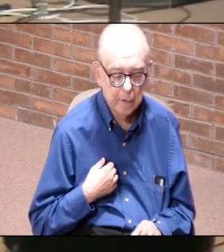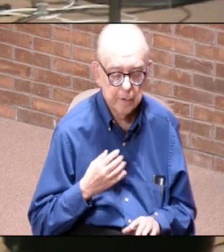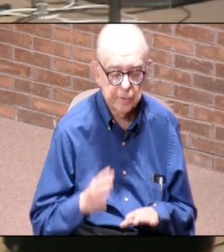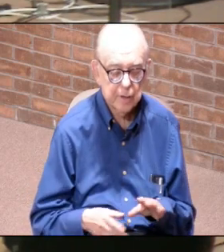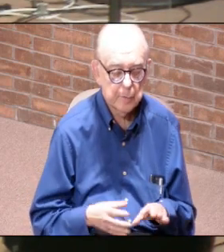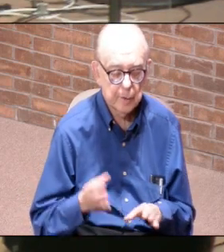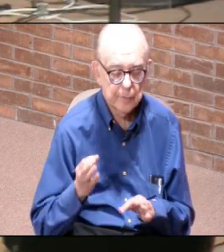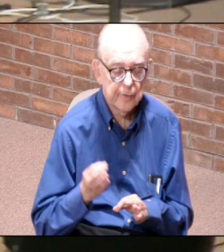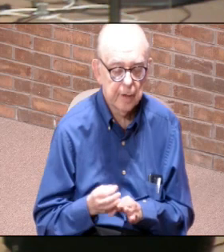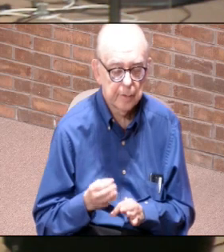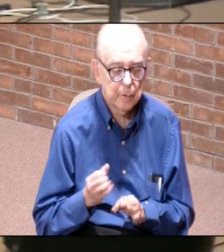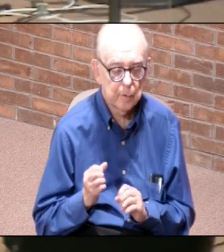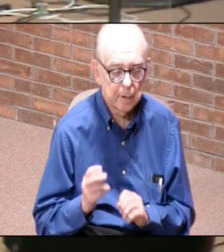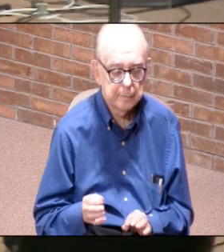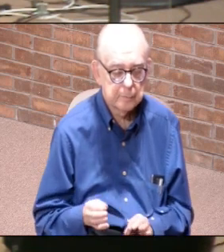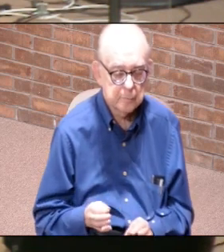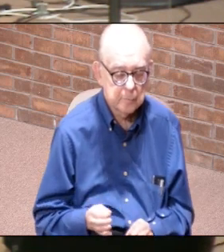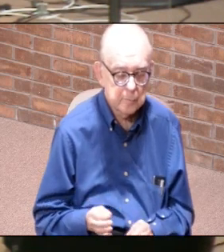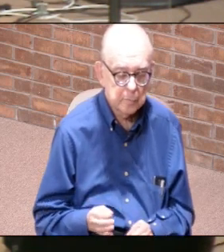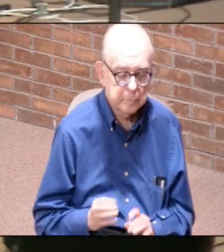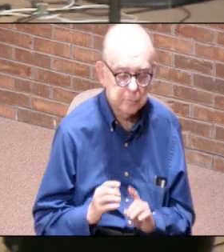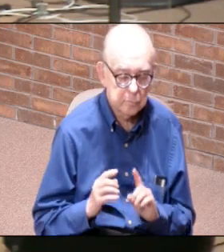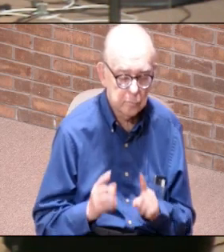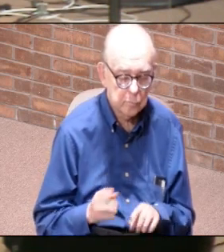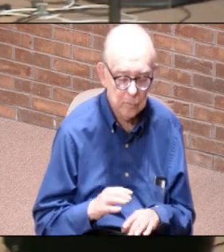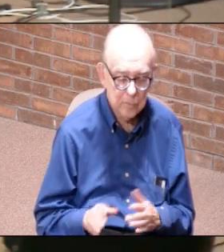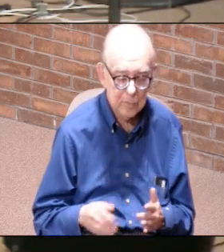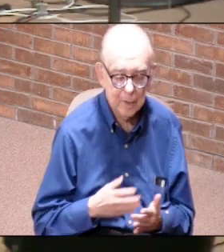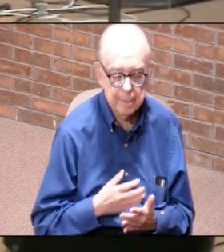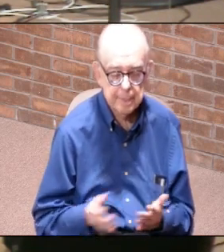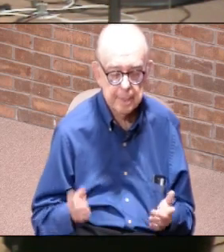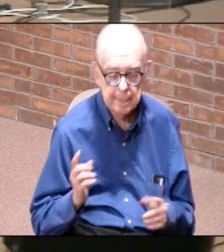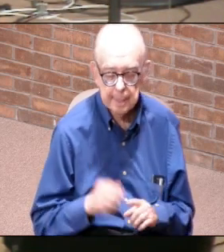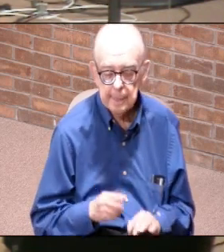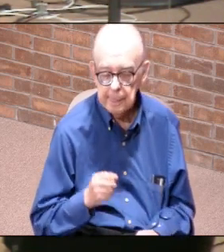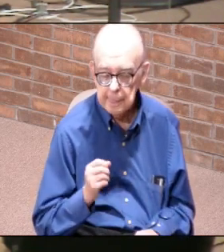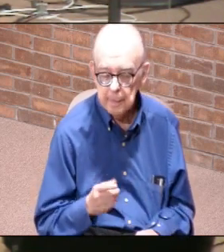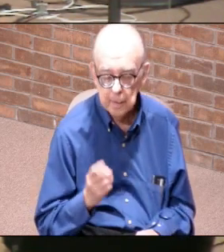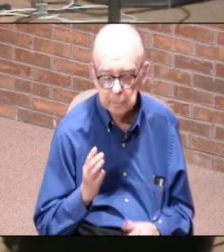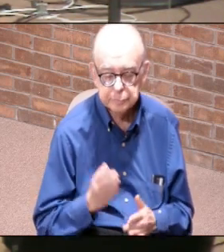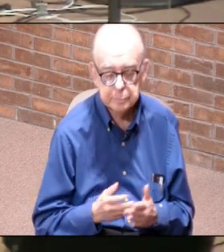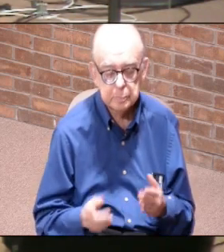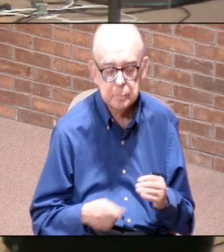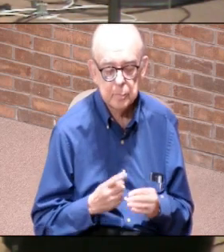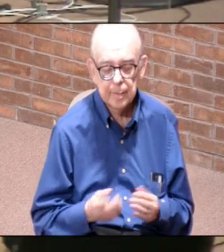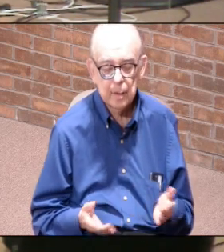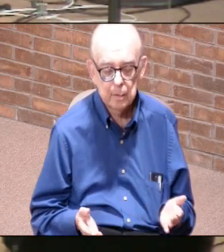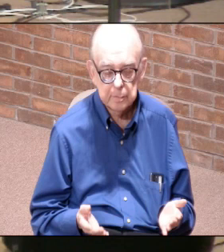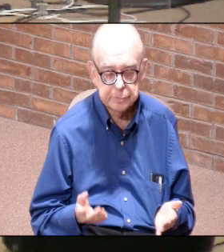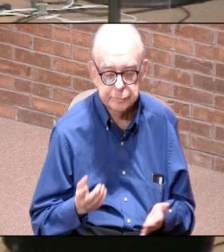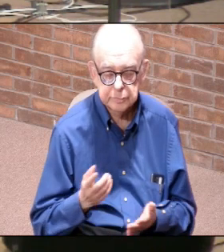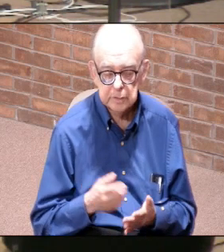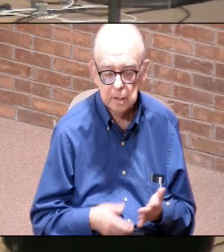faith, okay? So when you're going to do something. But you need to understand something about